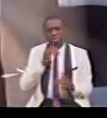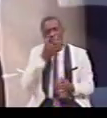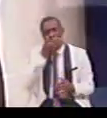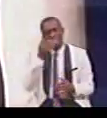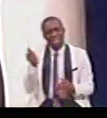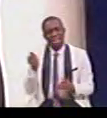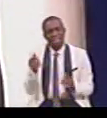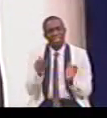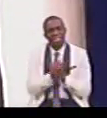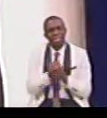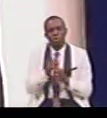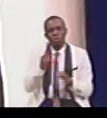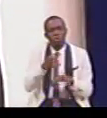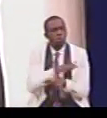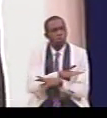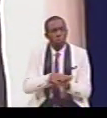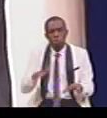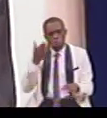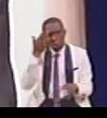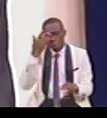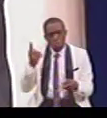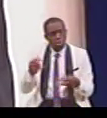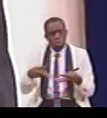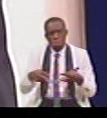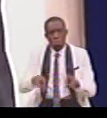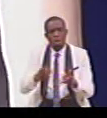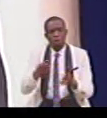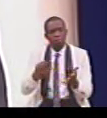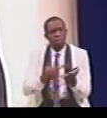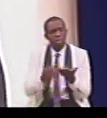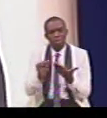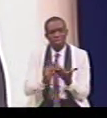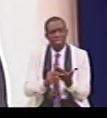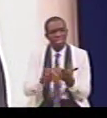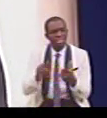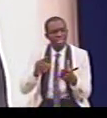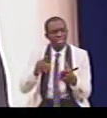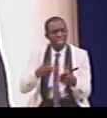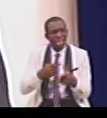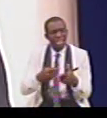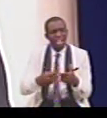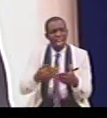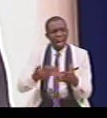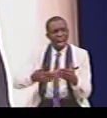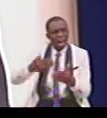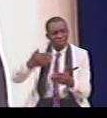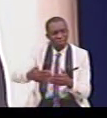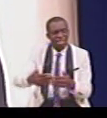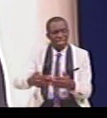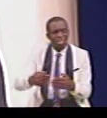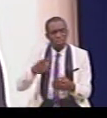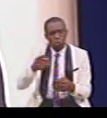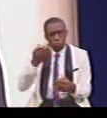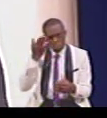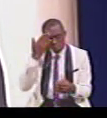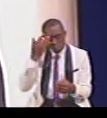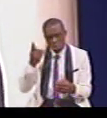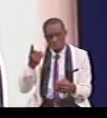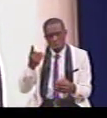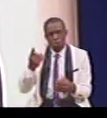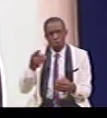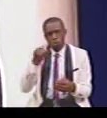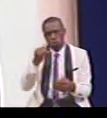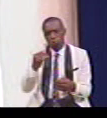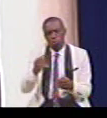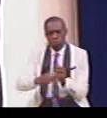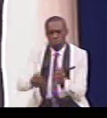not to have known the way of righteousness than after they have known age to turn from the holy